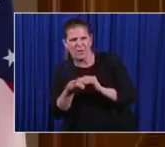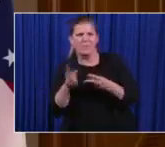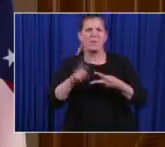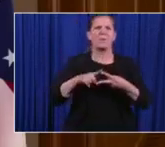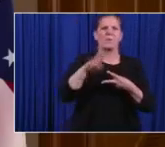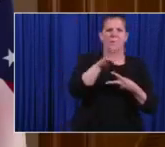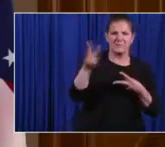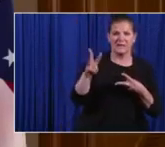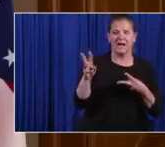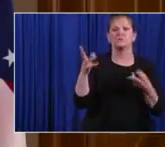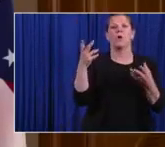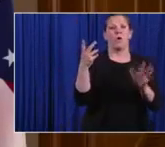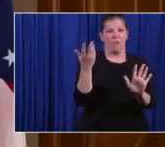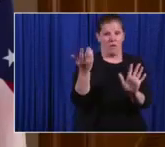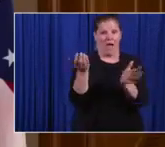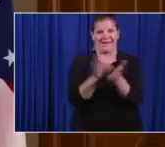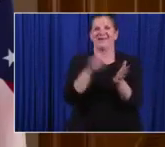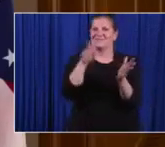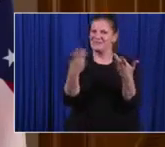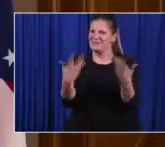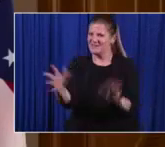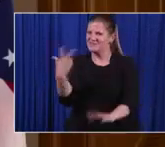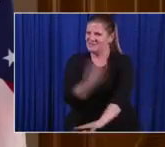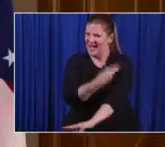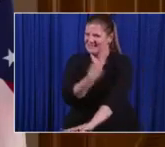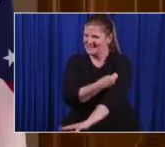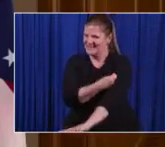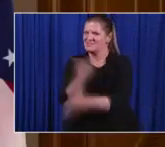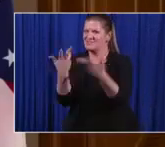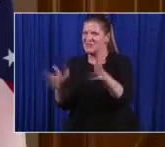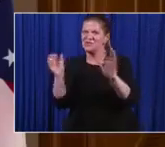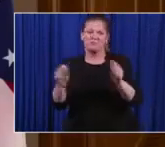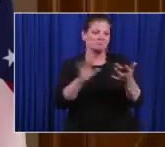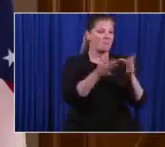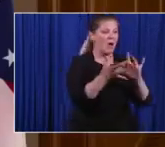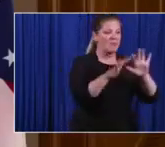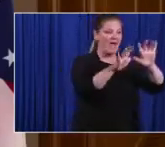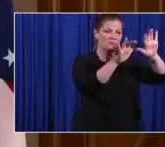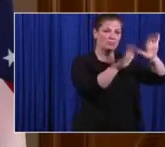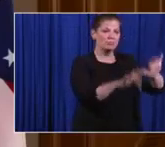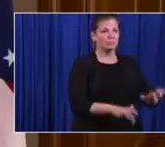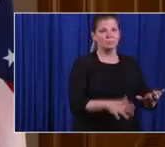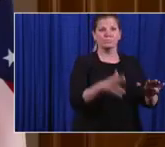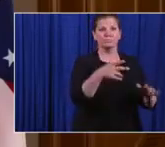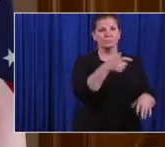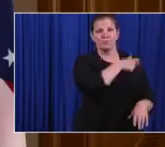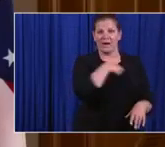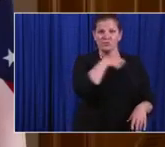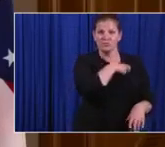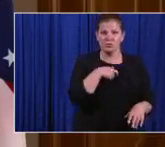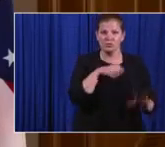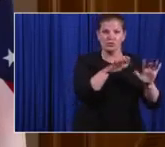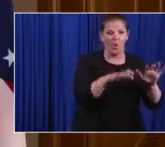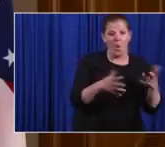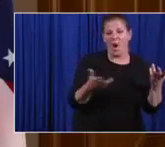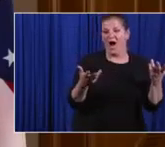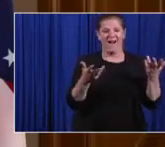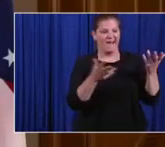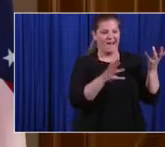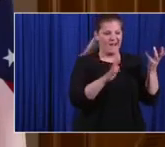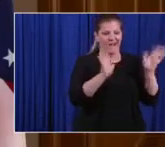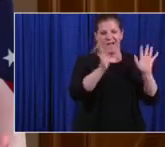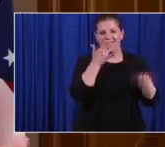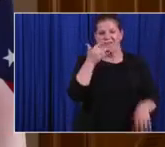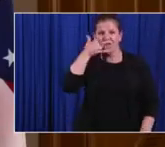vaccinated. The other is to go online and register, or you can do that by telephone. Either way, and